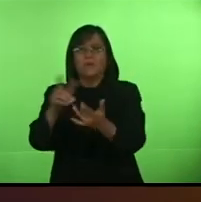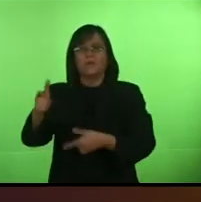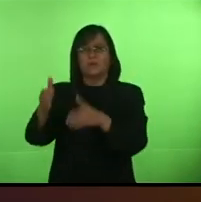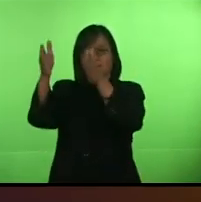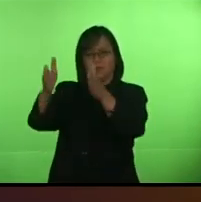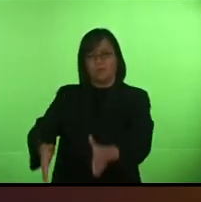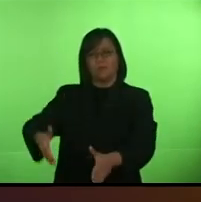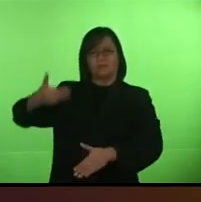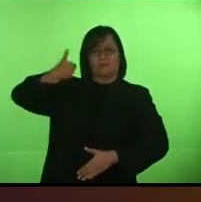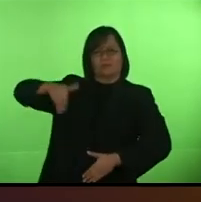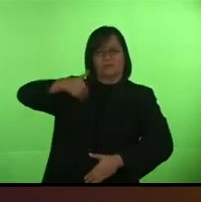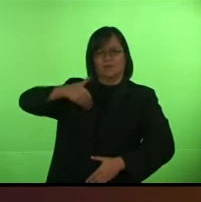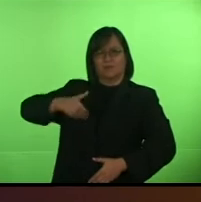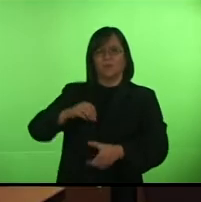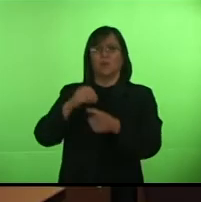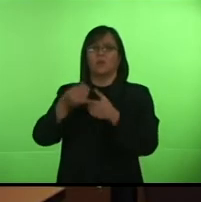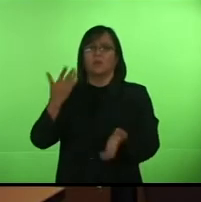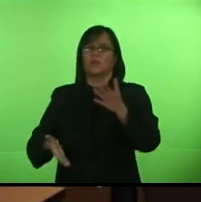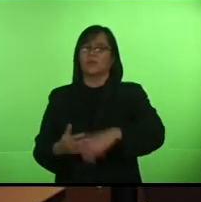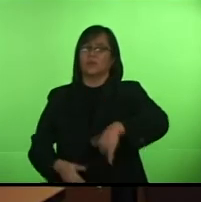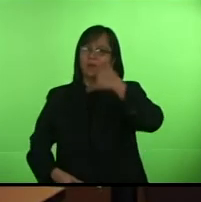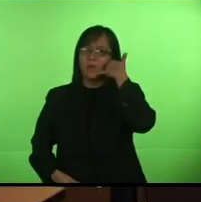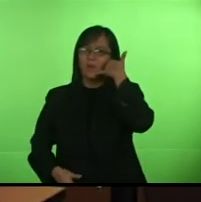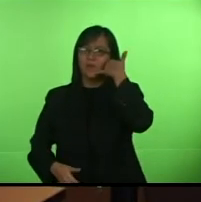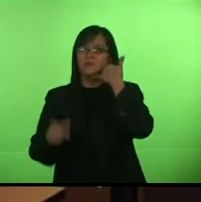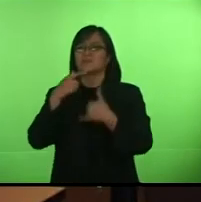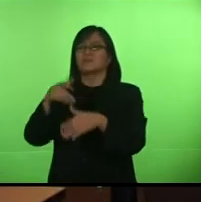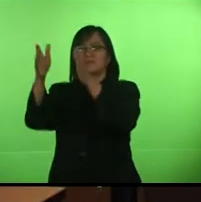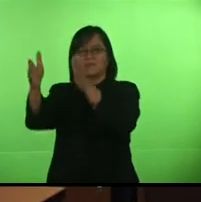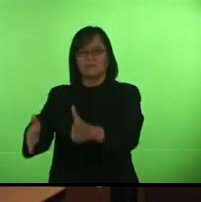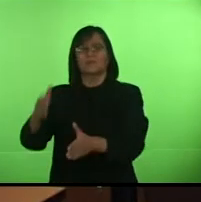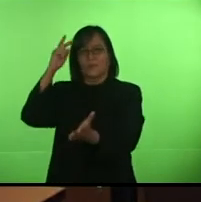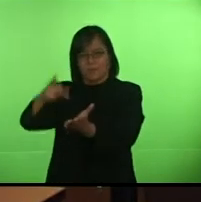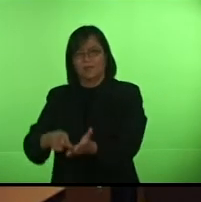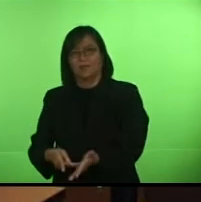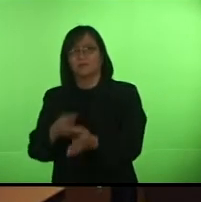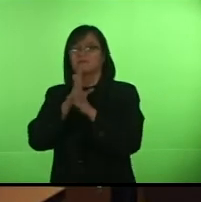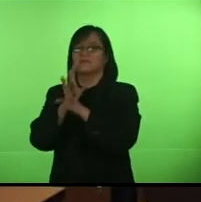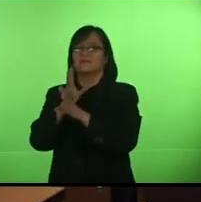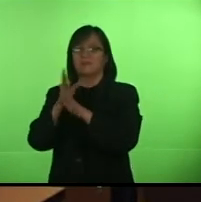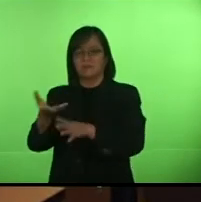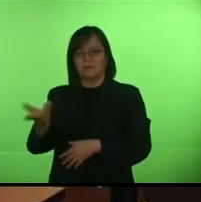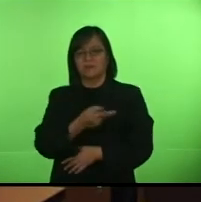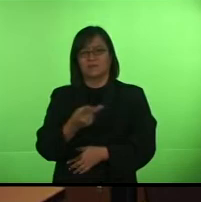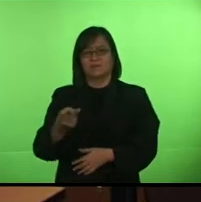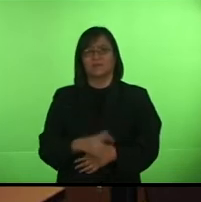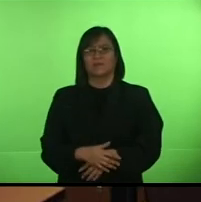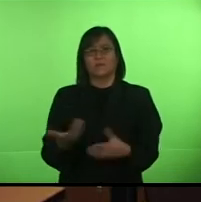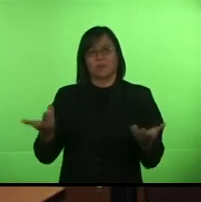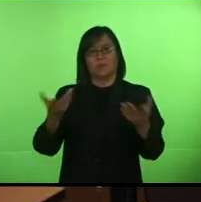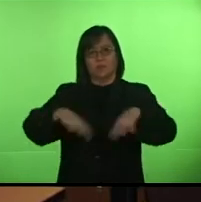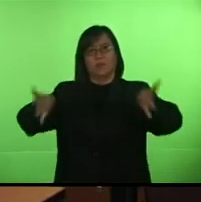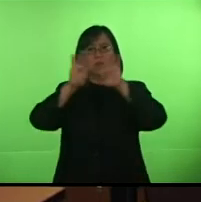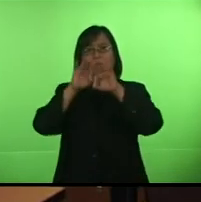you do not know, or you know. So these two factors, whether you know the person or you do not know the person,